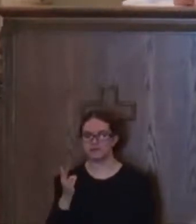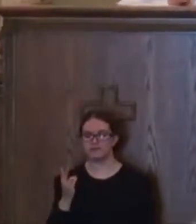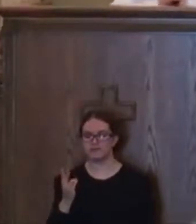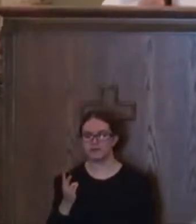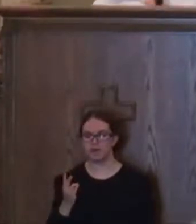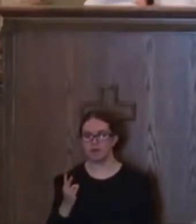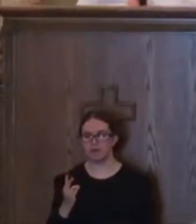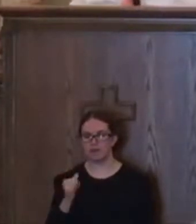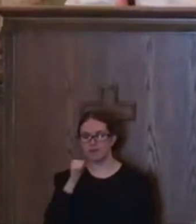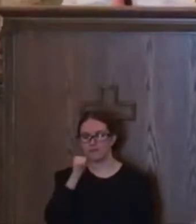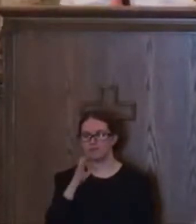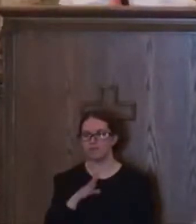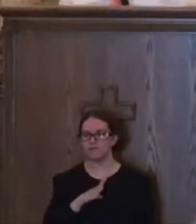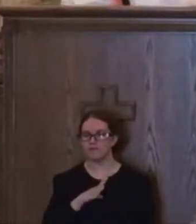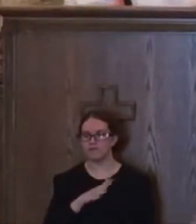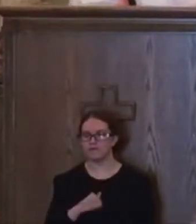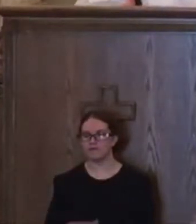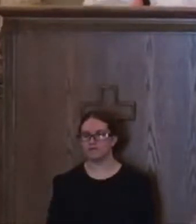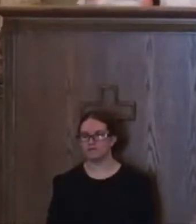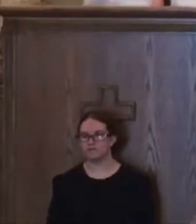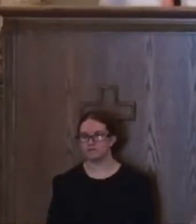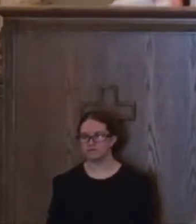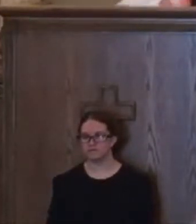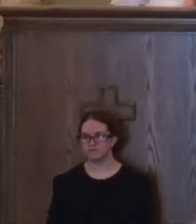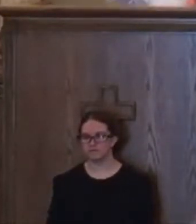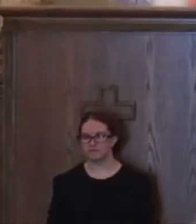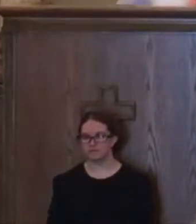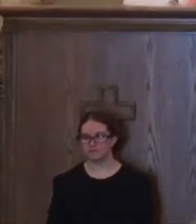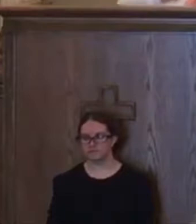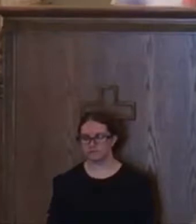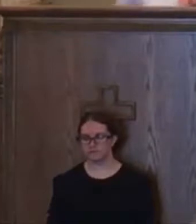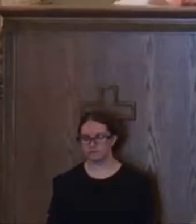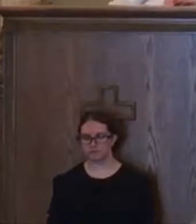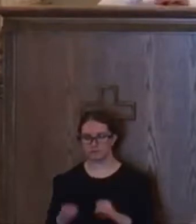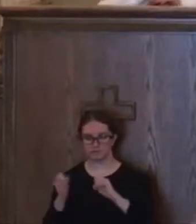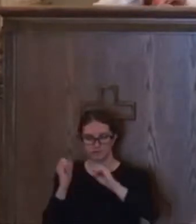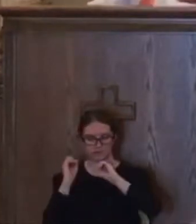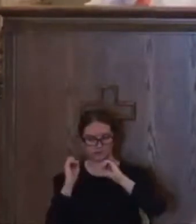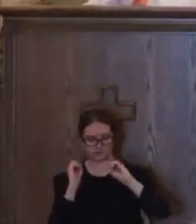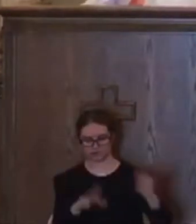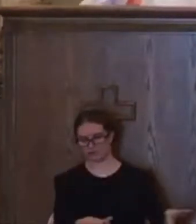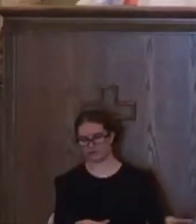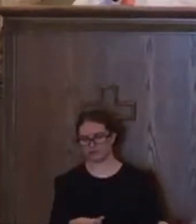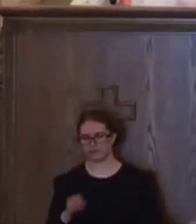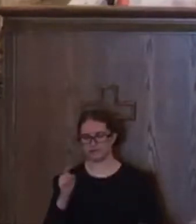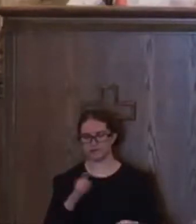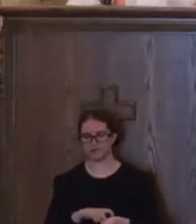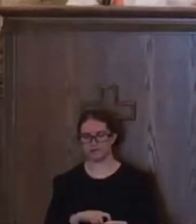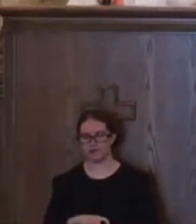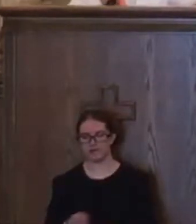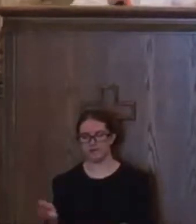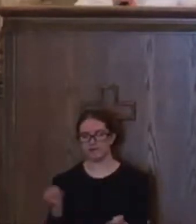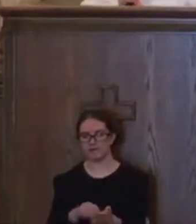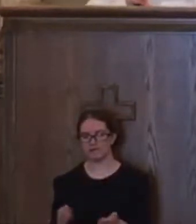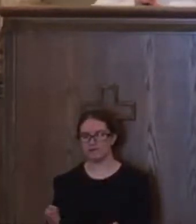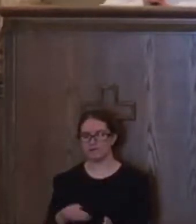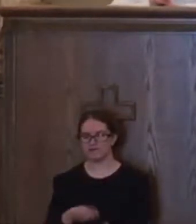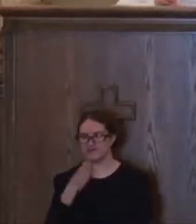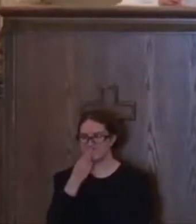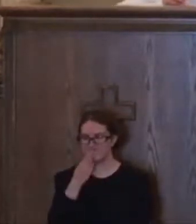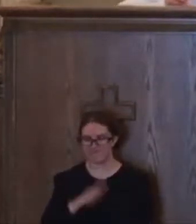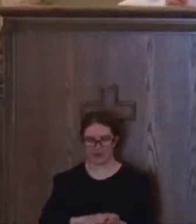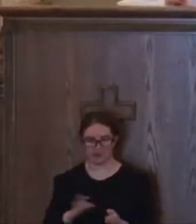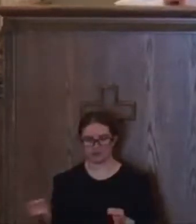this widow, though she was rejected time and time again by this old evil